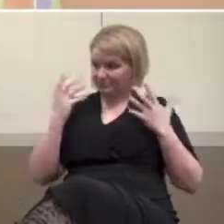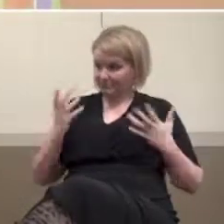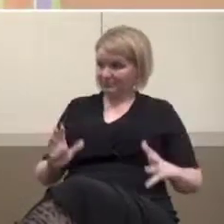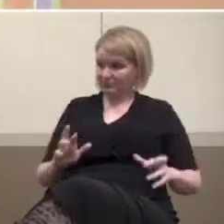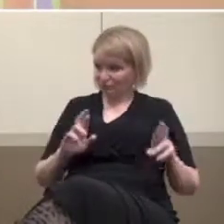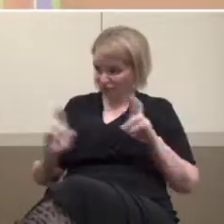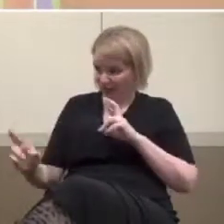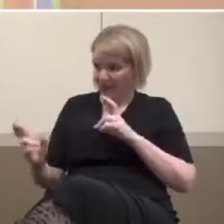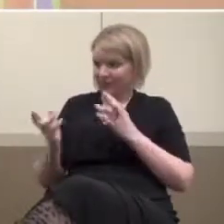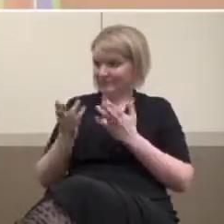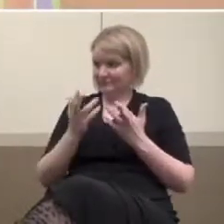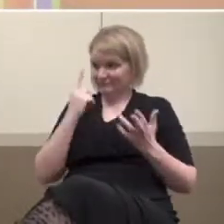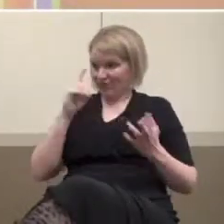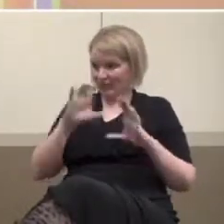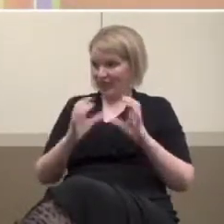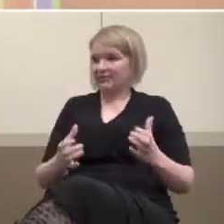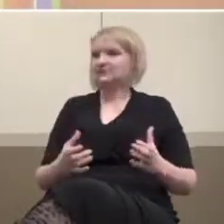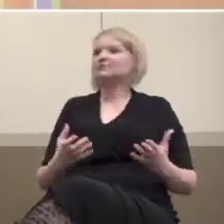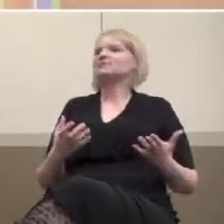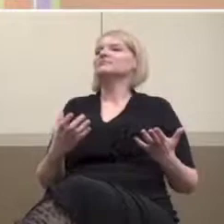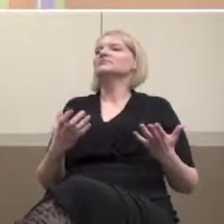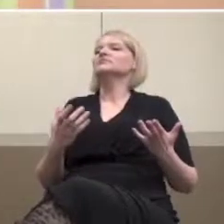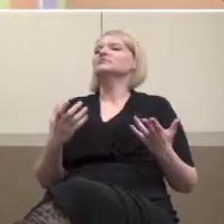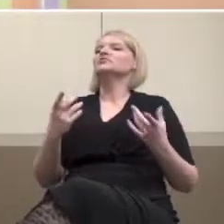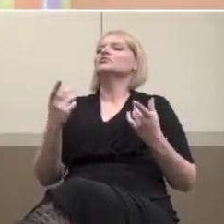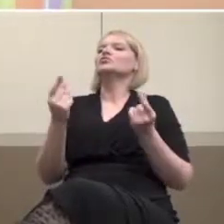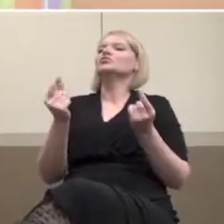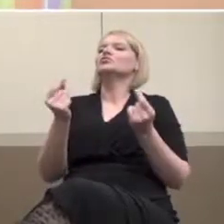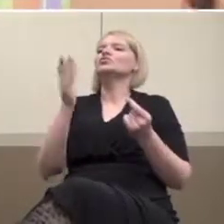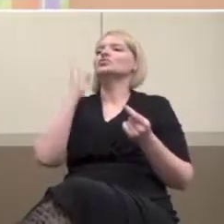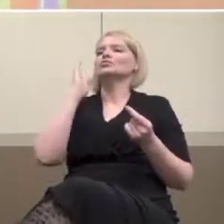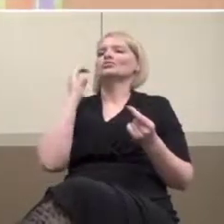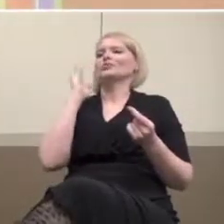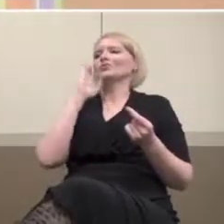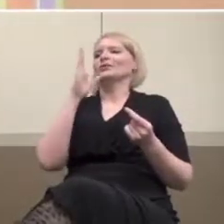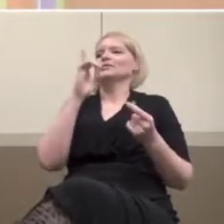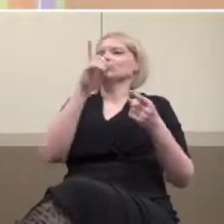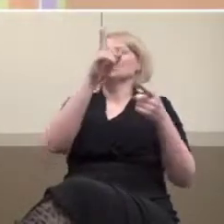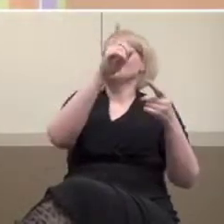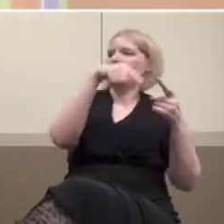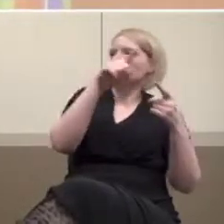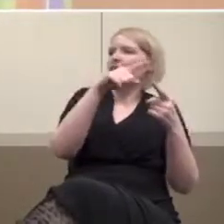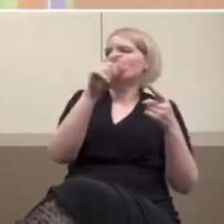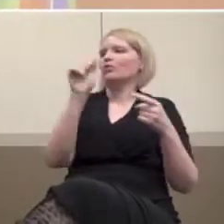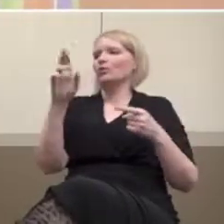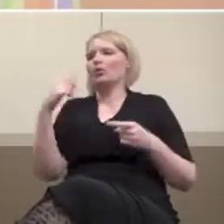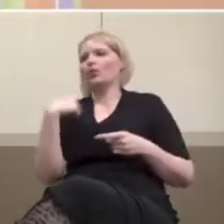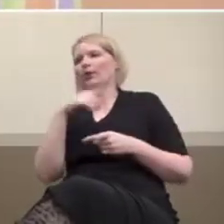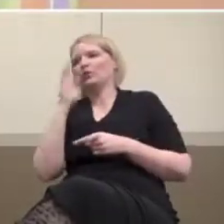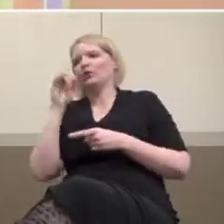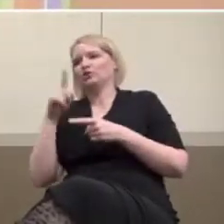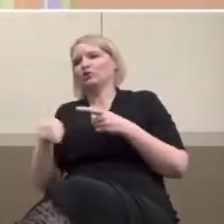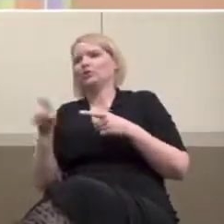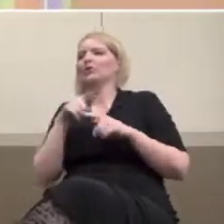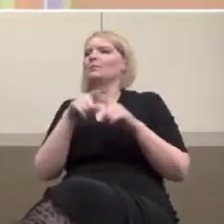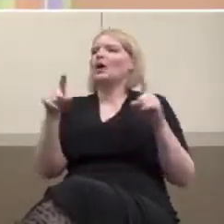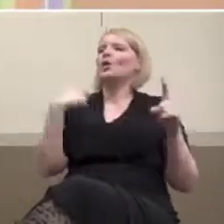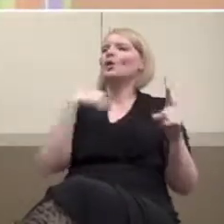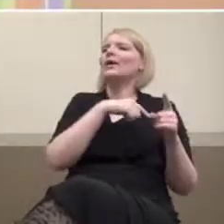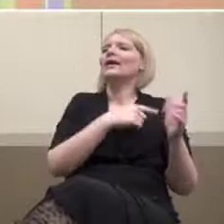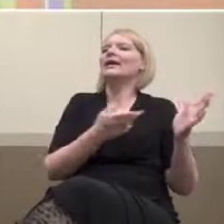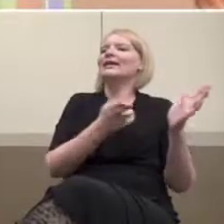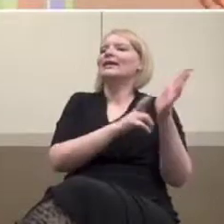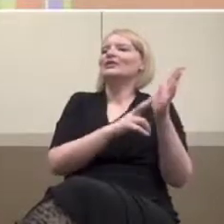your materials for class? So what we'll do is we'll just circle, or they'll circle, but we will initial, because we were finding that they were like 1, 1,